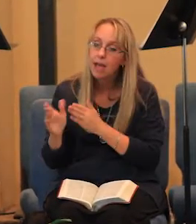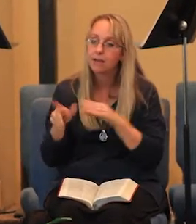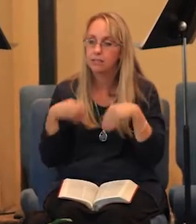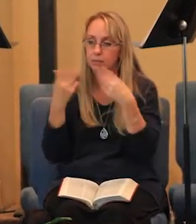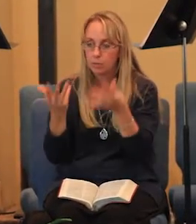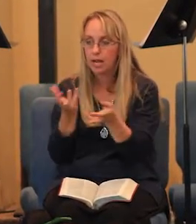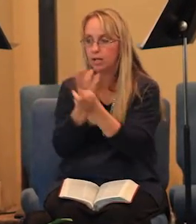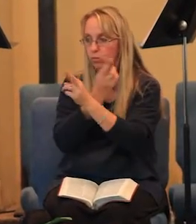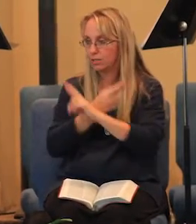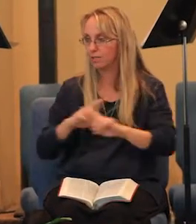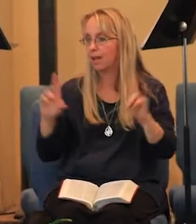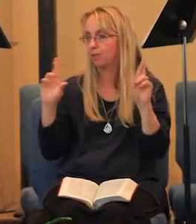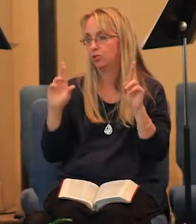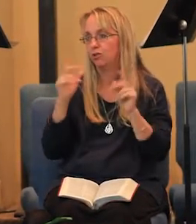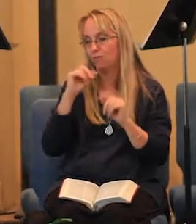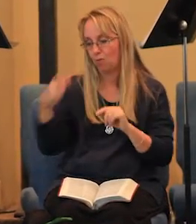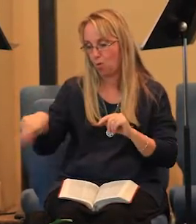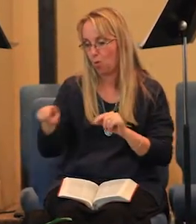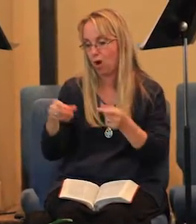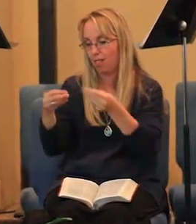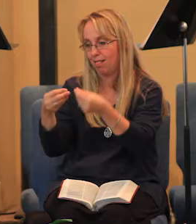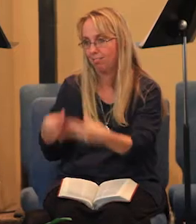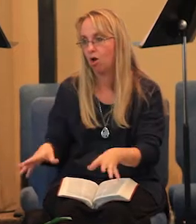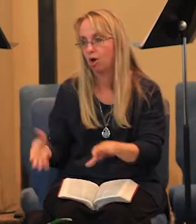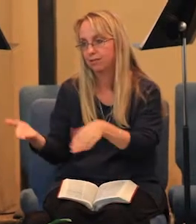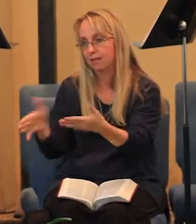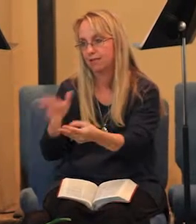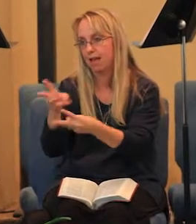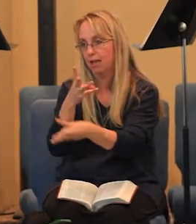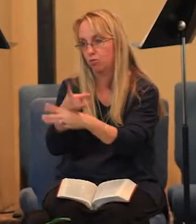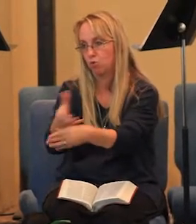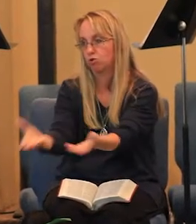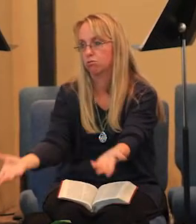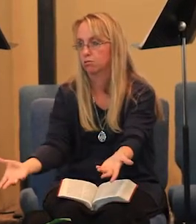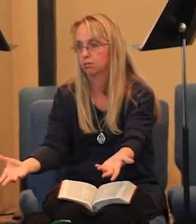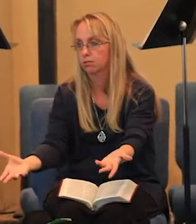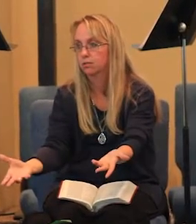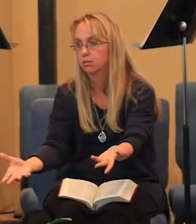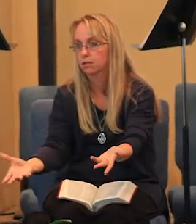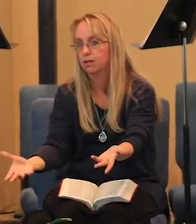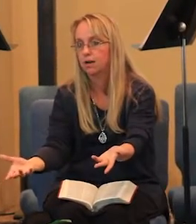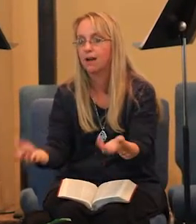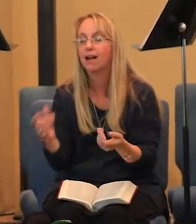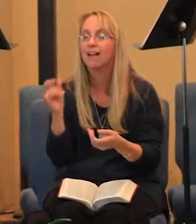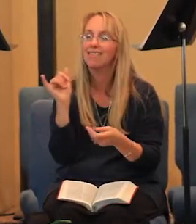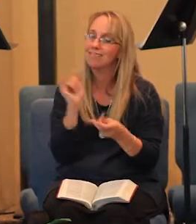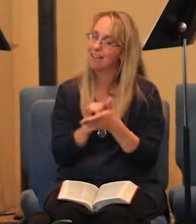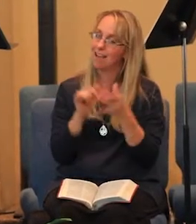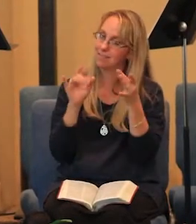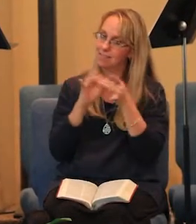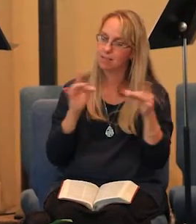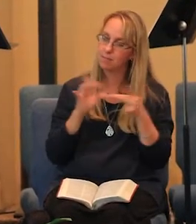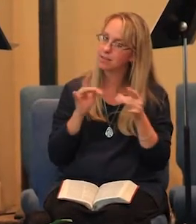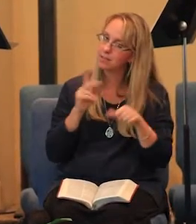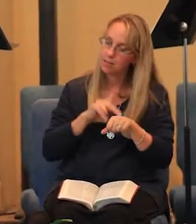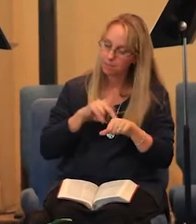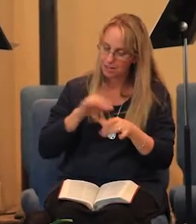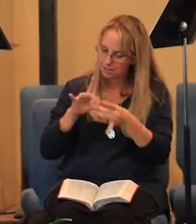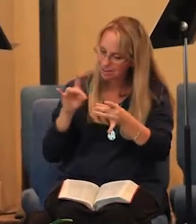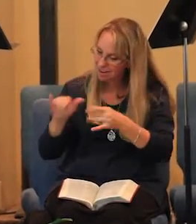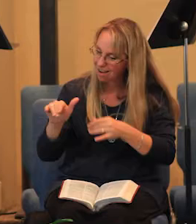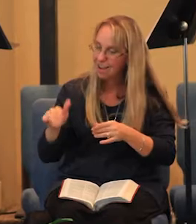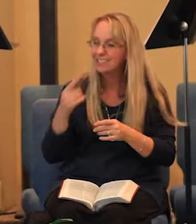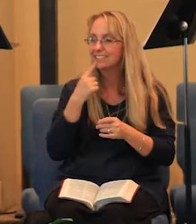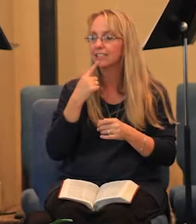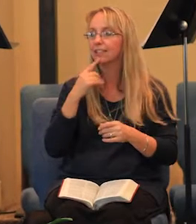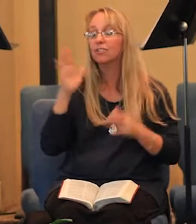plan was to bring redemption to a lost and dying world. And that's the message Peter's taking to them. There's hope